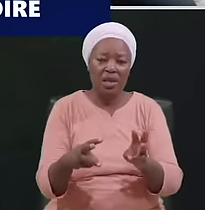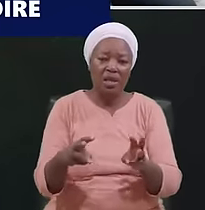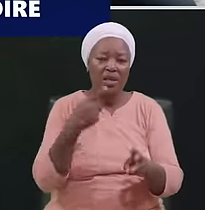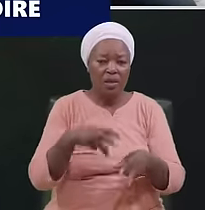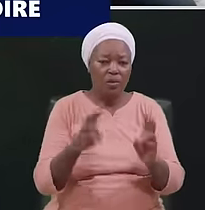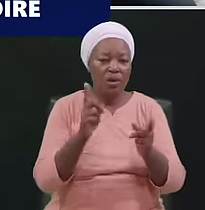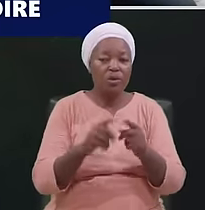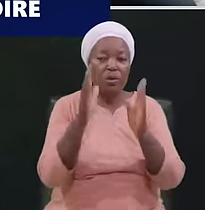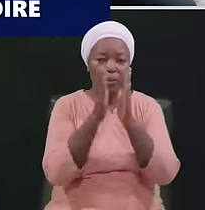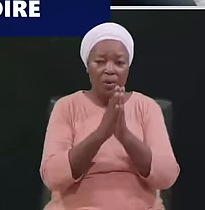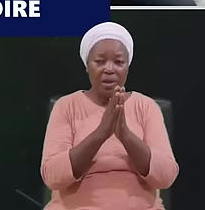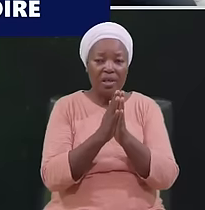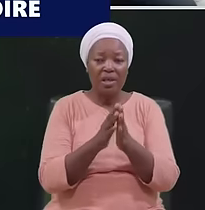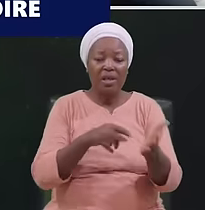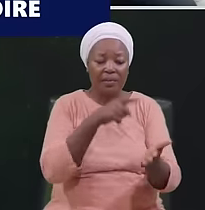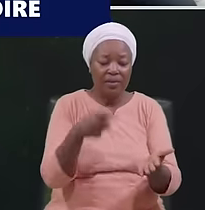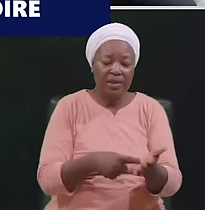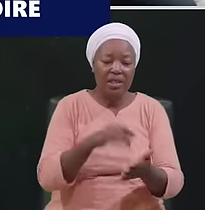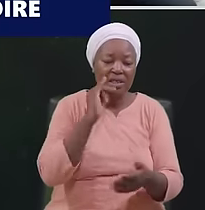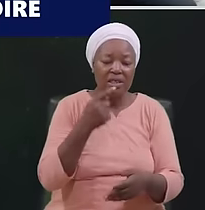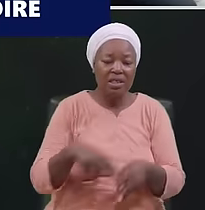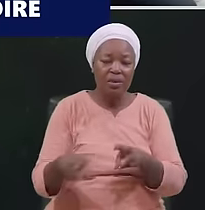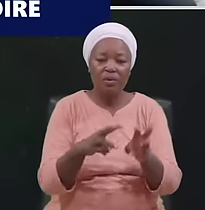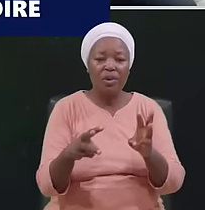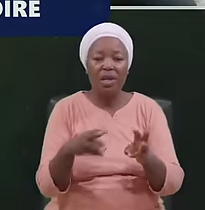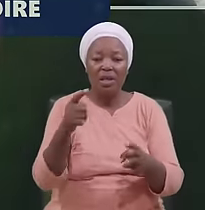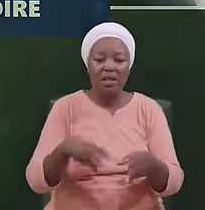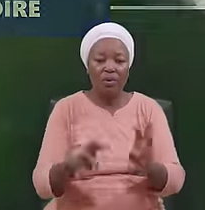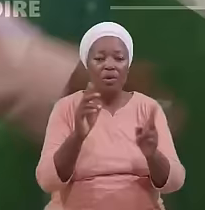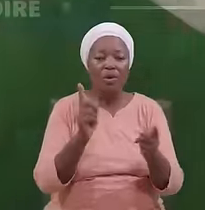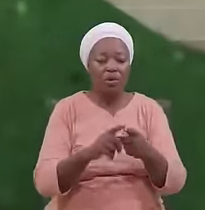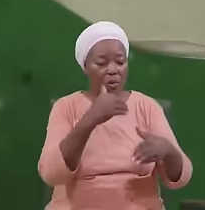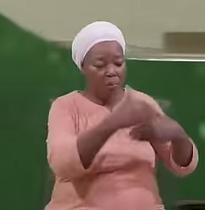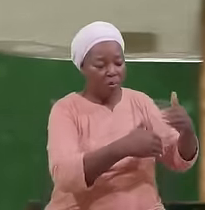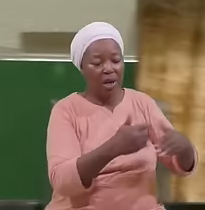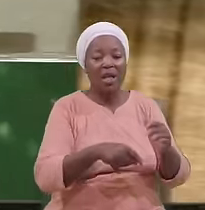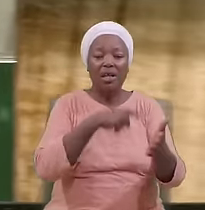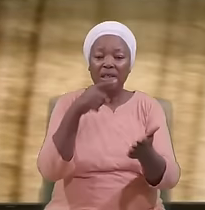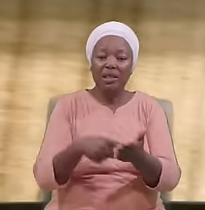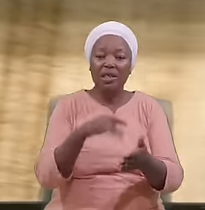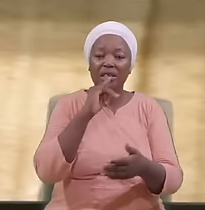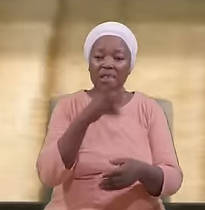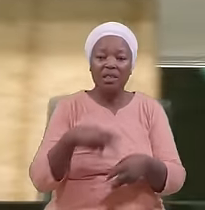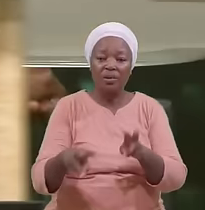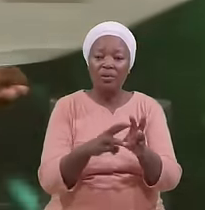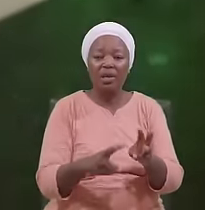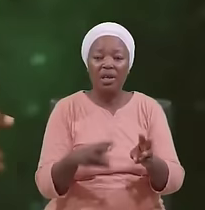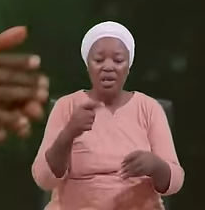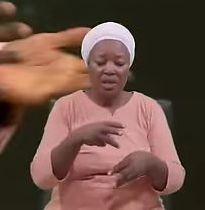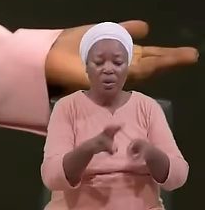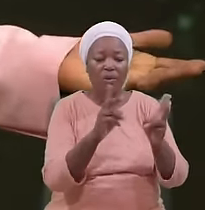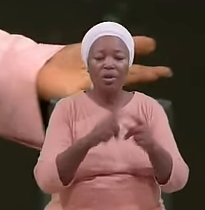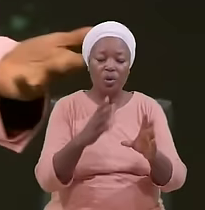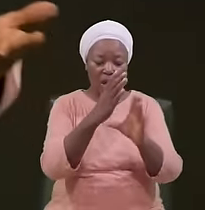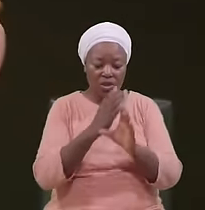pray. This is the way to progress. This is the way to